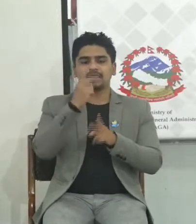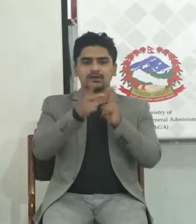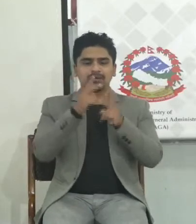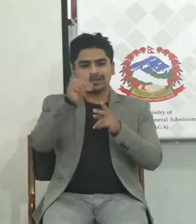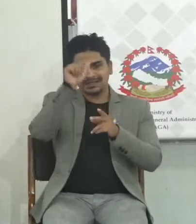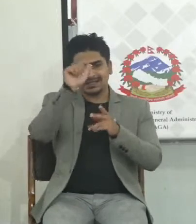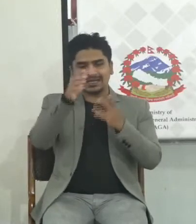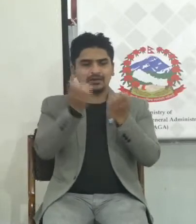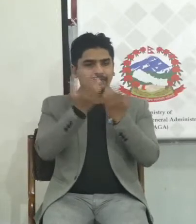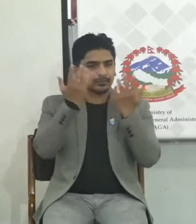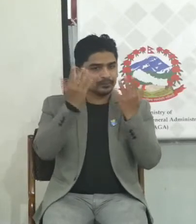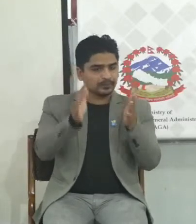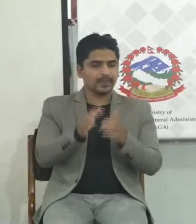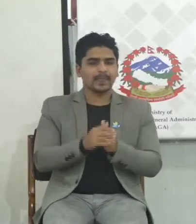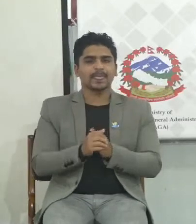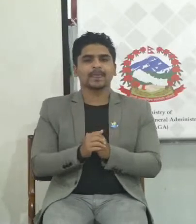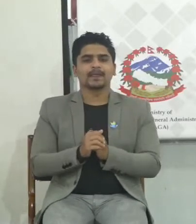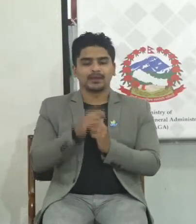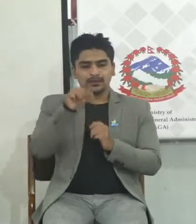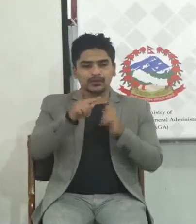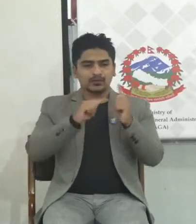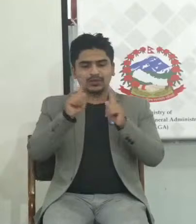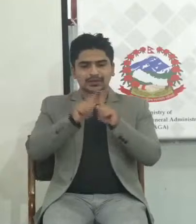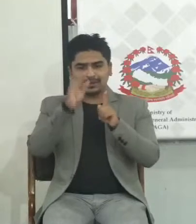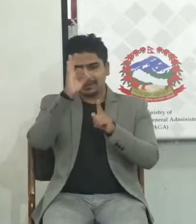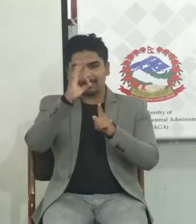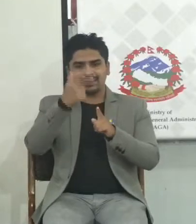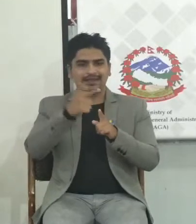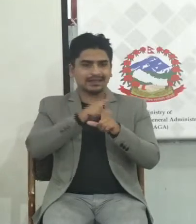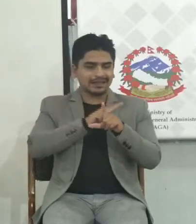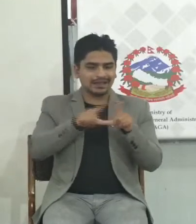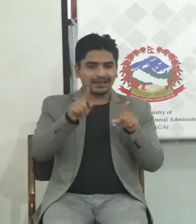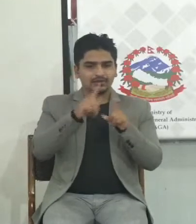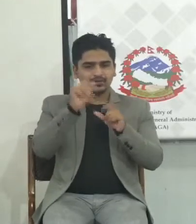understand. You should not be the expert on this.